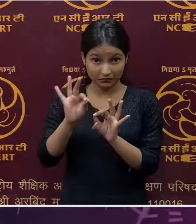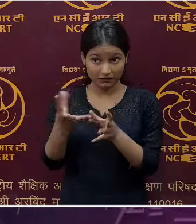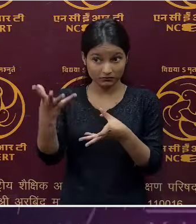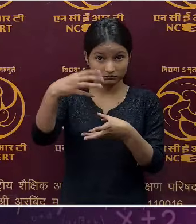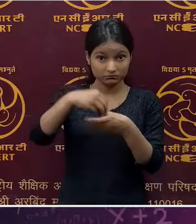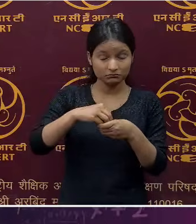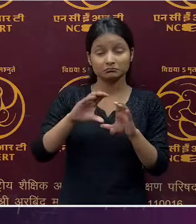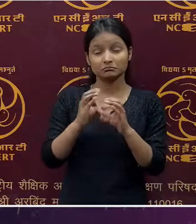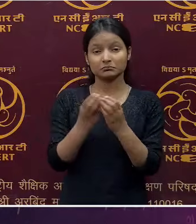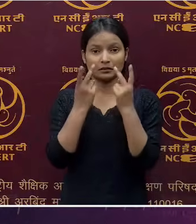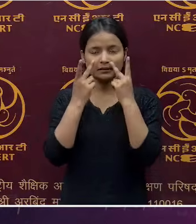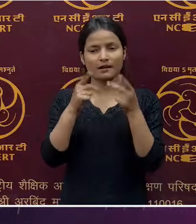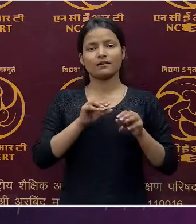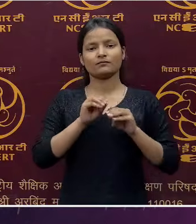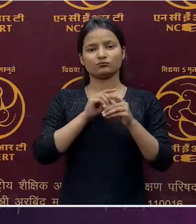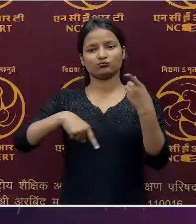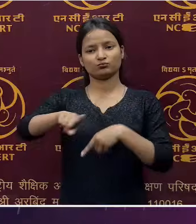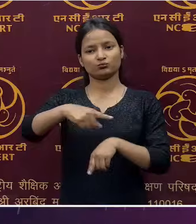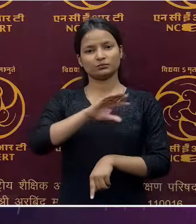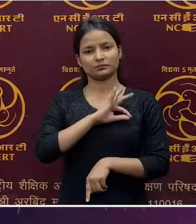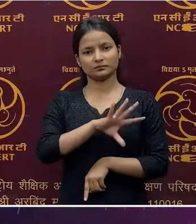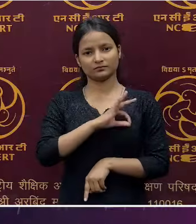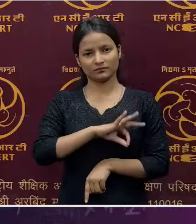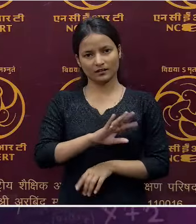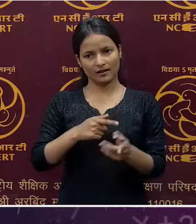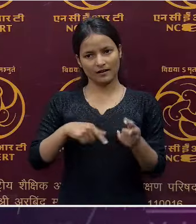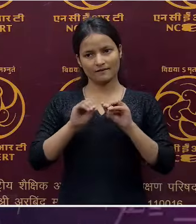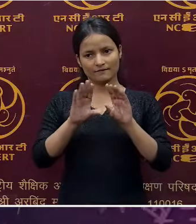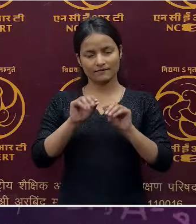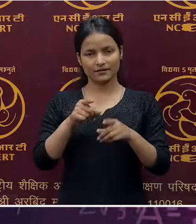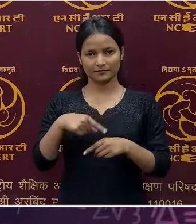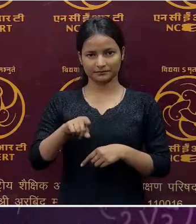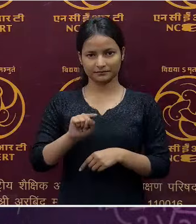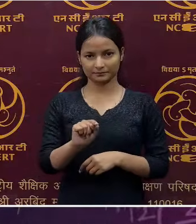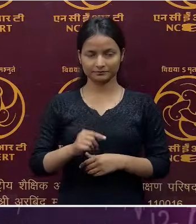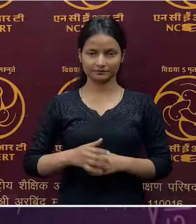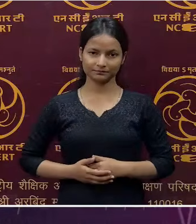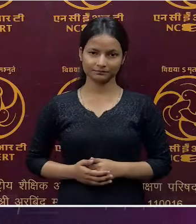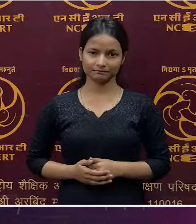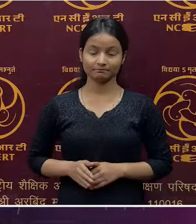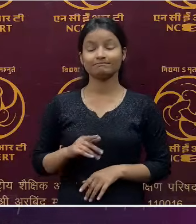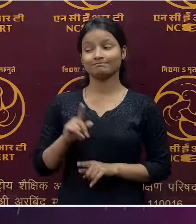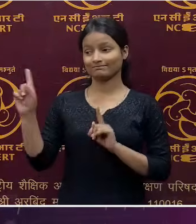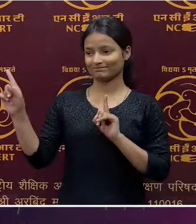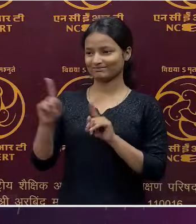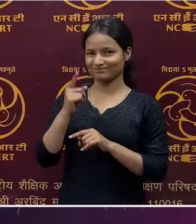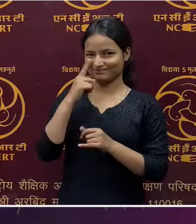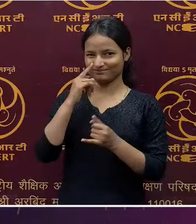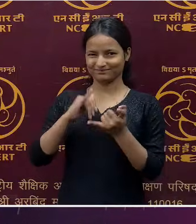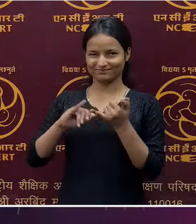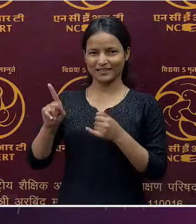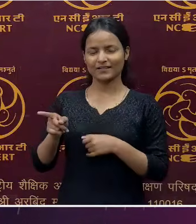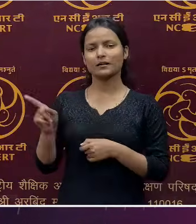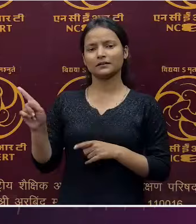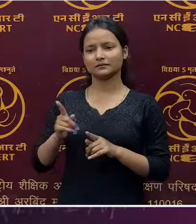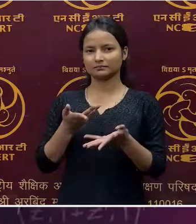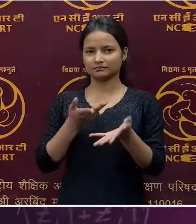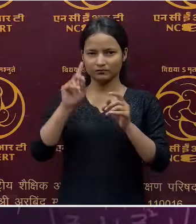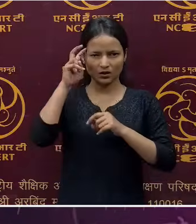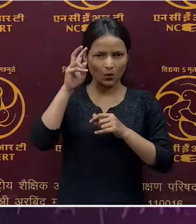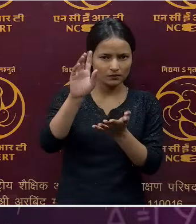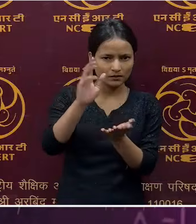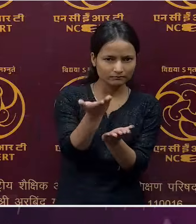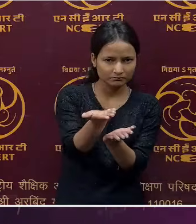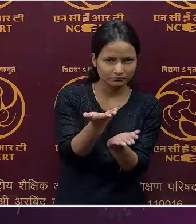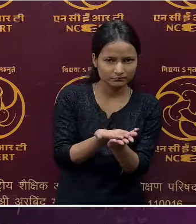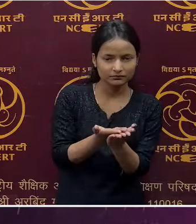to be very helpful for class 11 student. Yes, Shivani ma'am is here to clear all your doubts, and as she